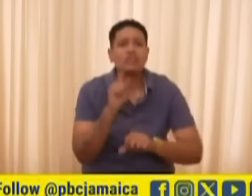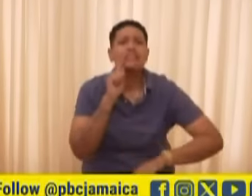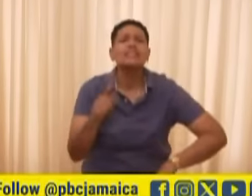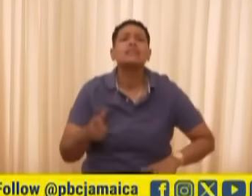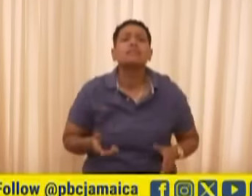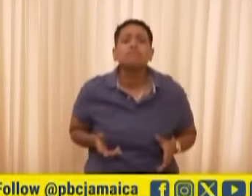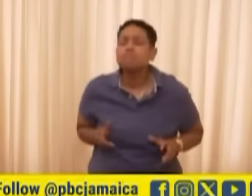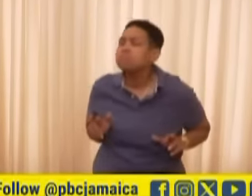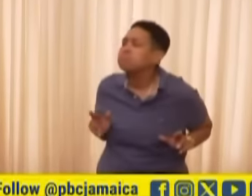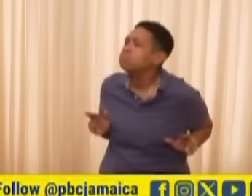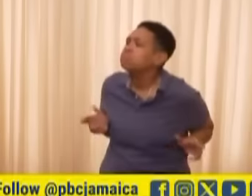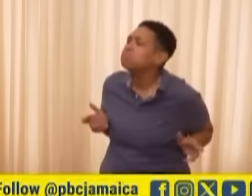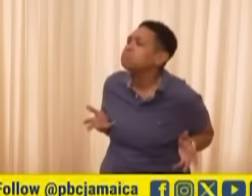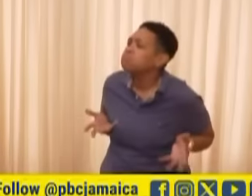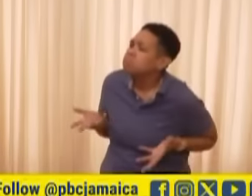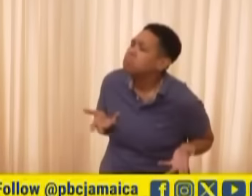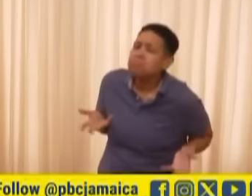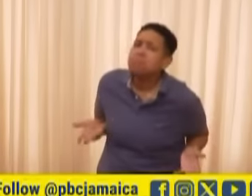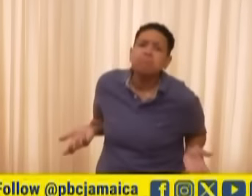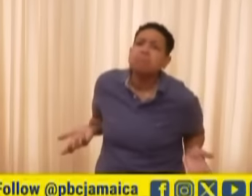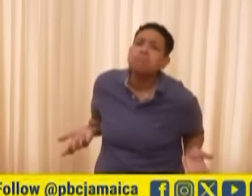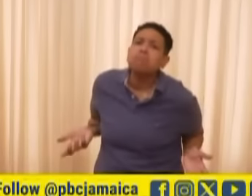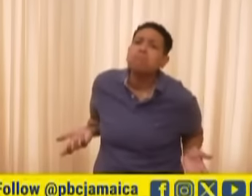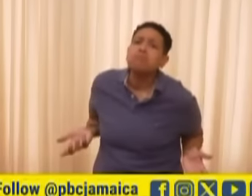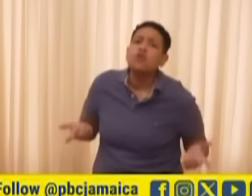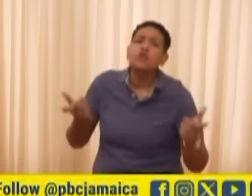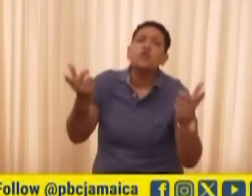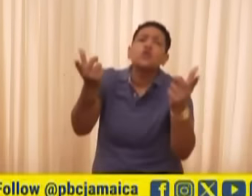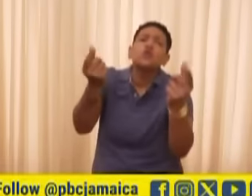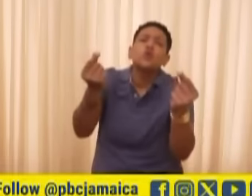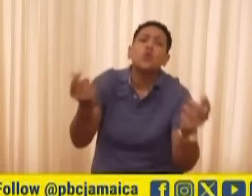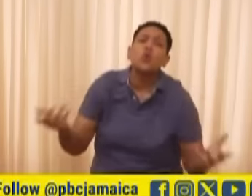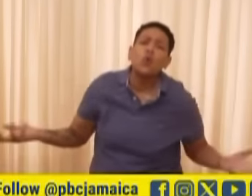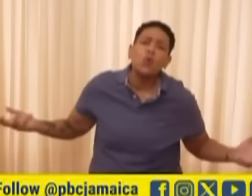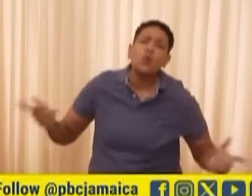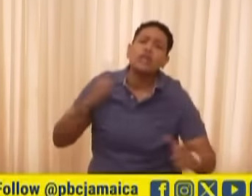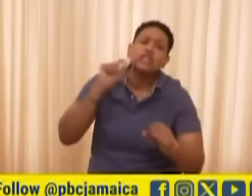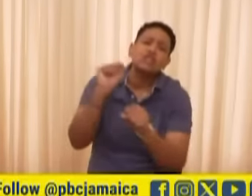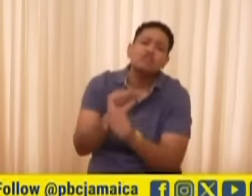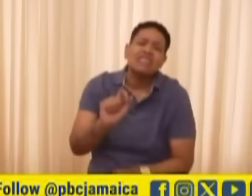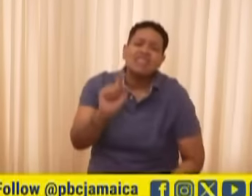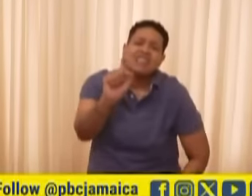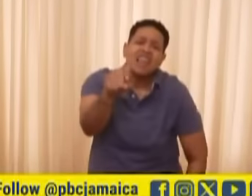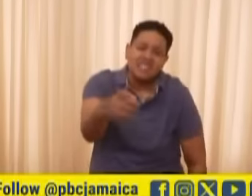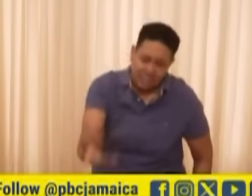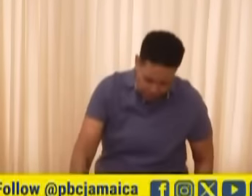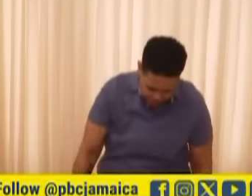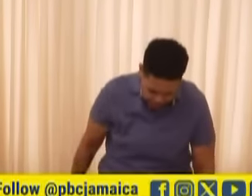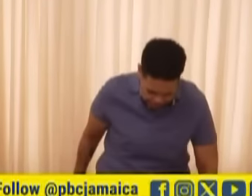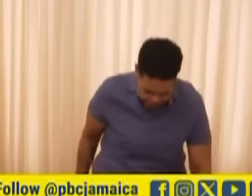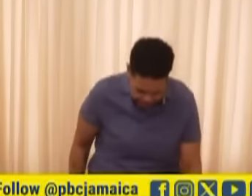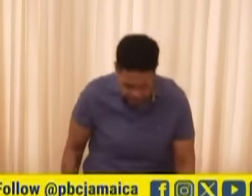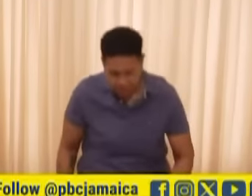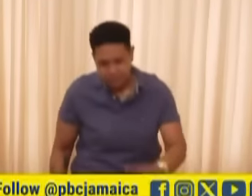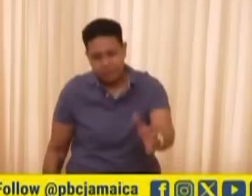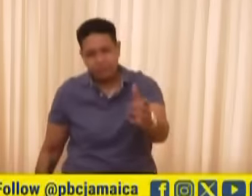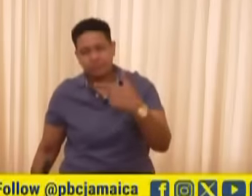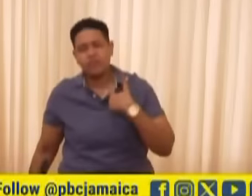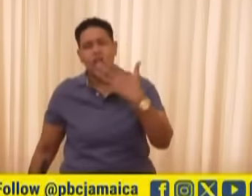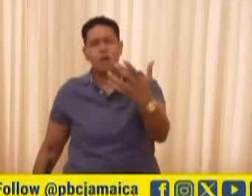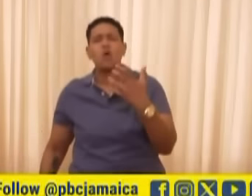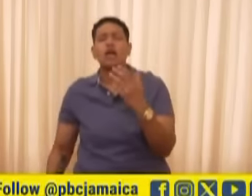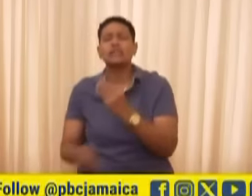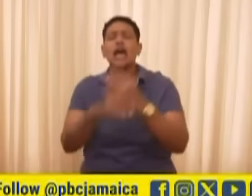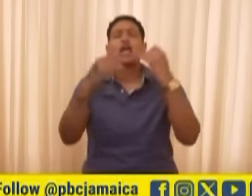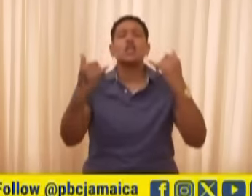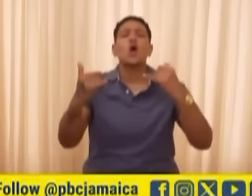a position to do what is necessary. I'd like to therefore